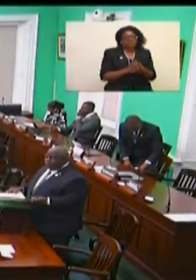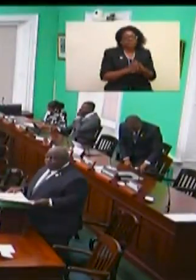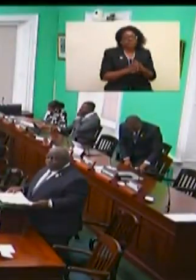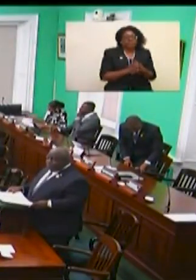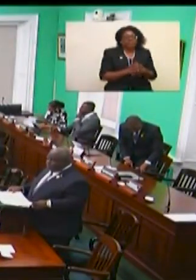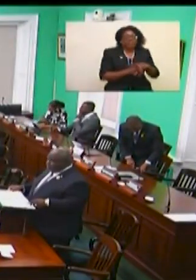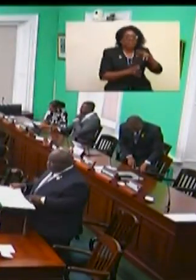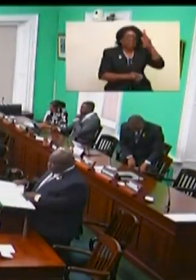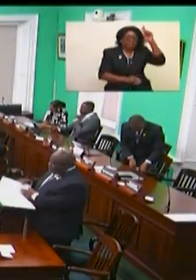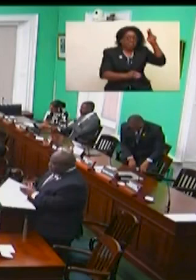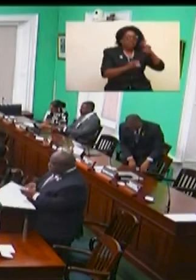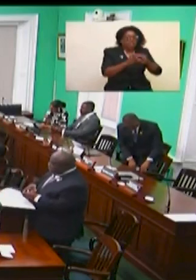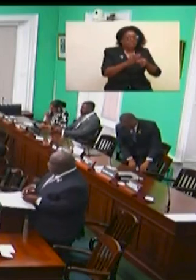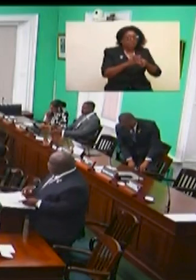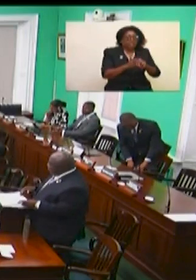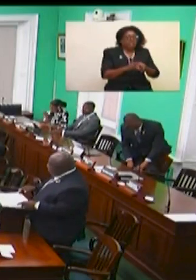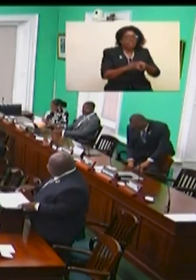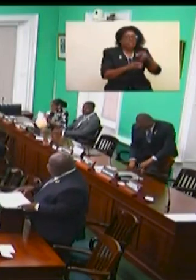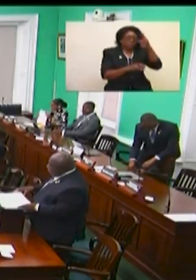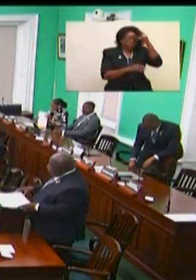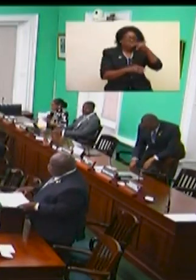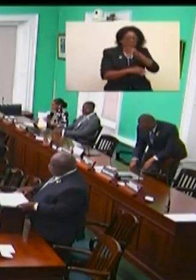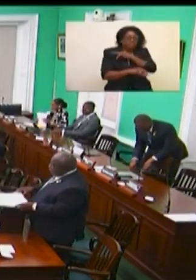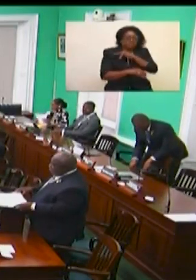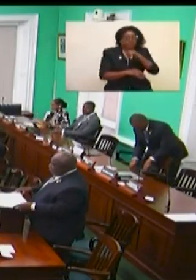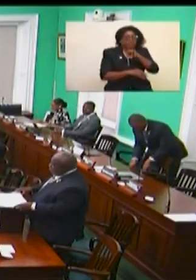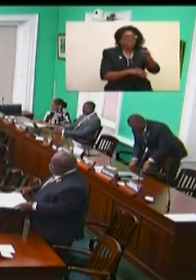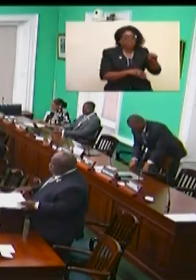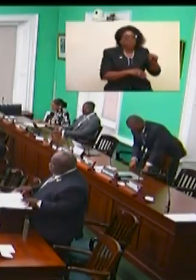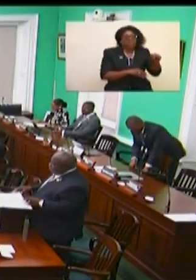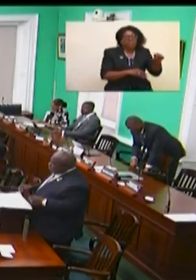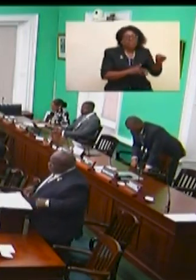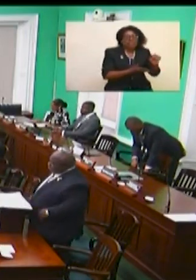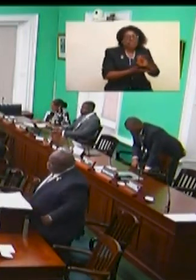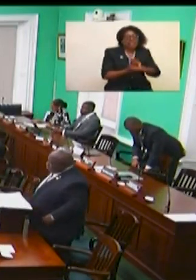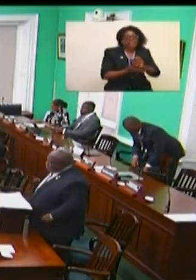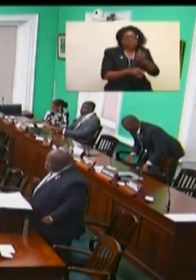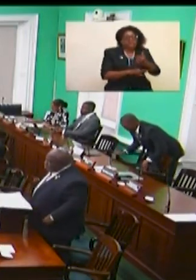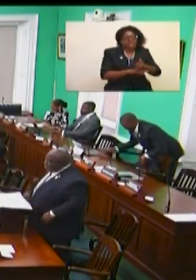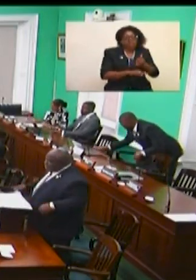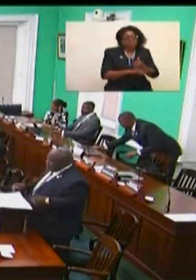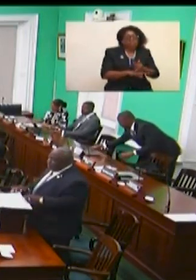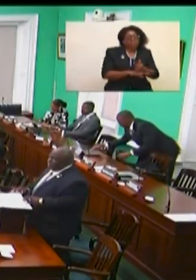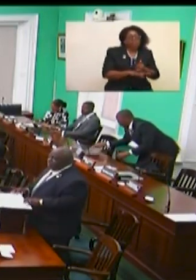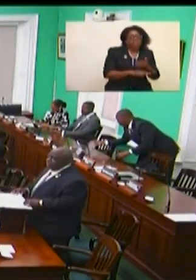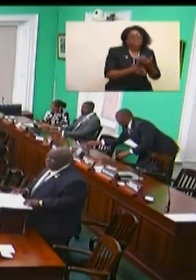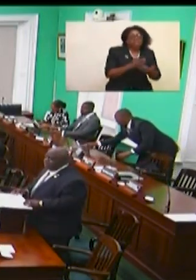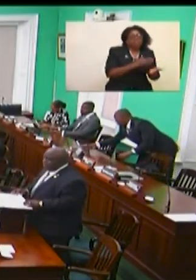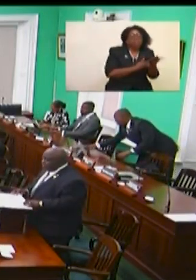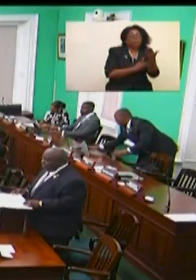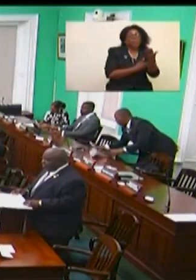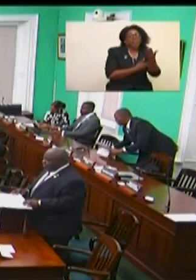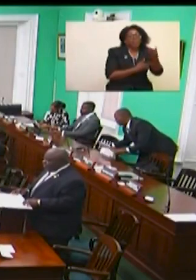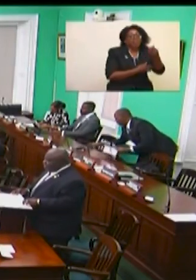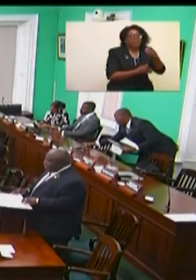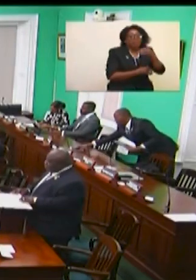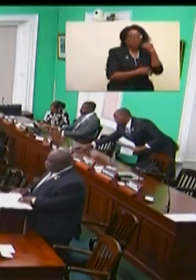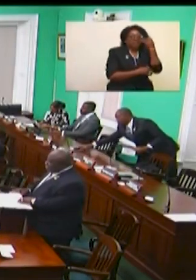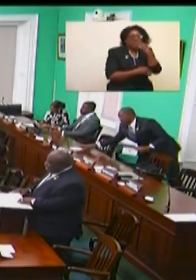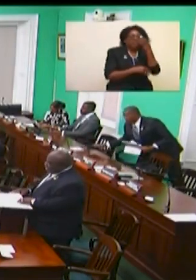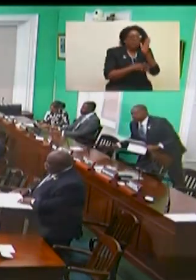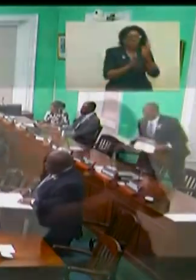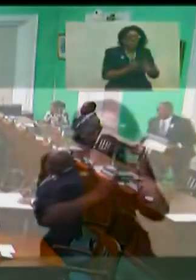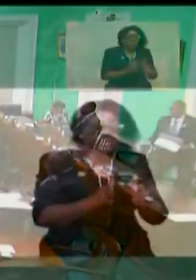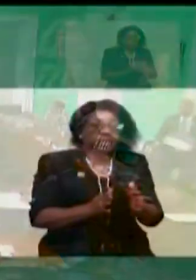the chair recognizes the honorable member for South and Central Andros. Good morning, Madam Speaker. As